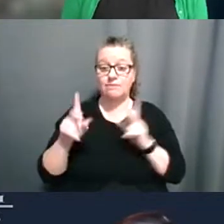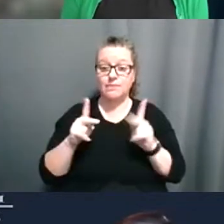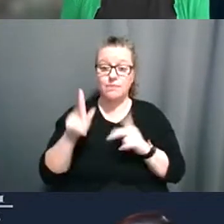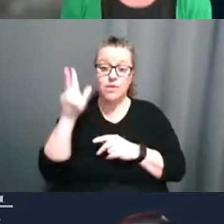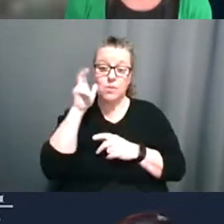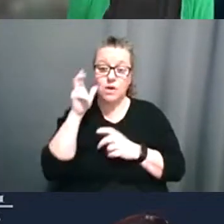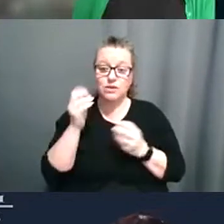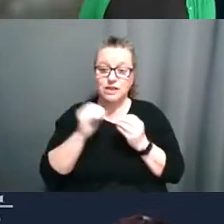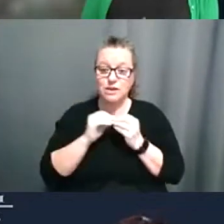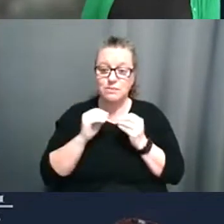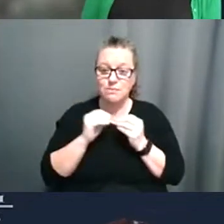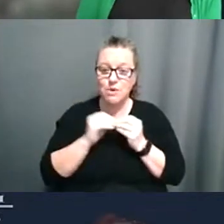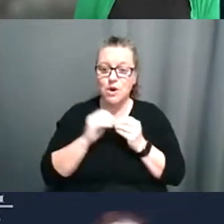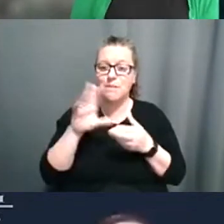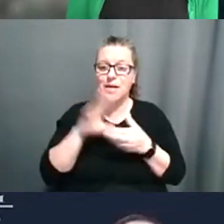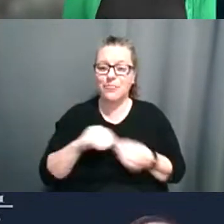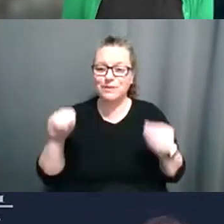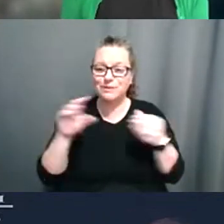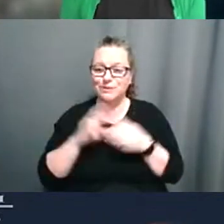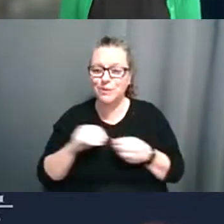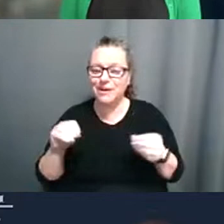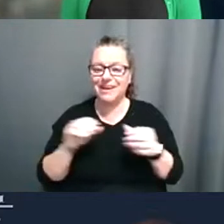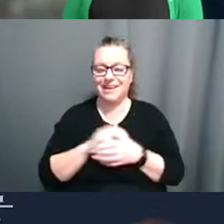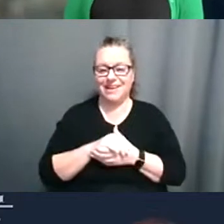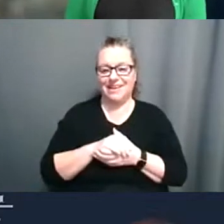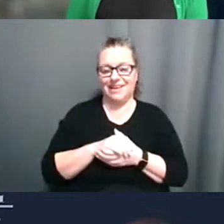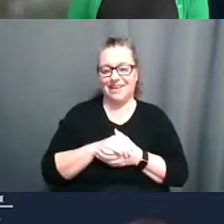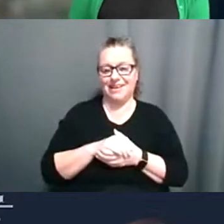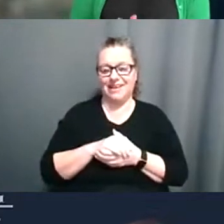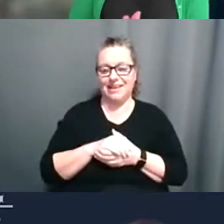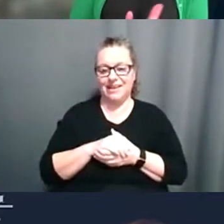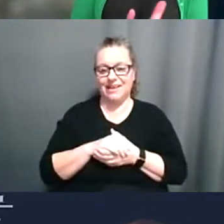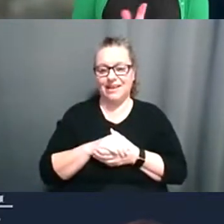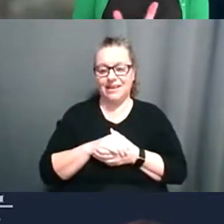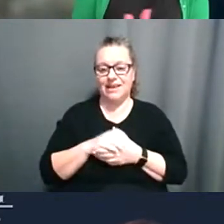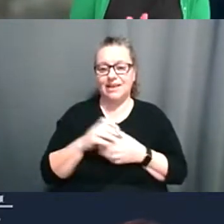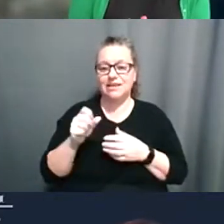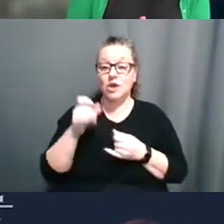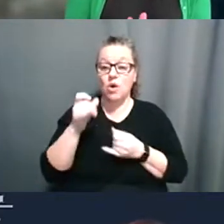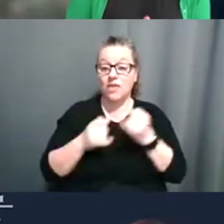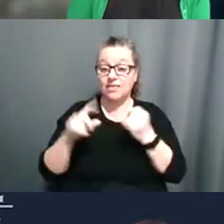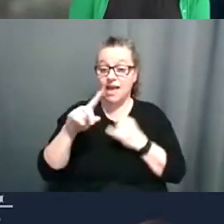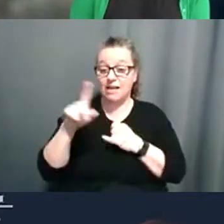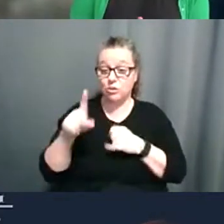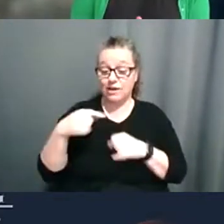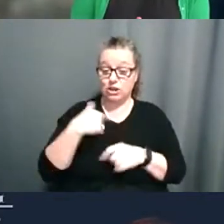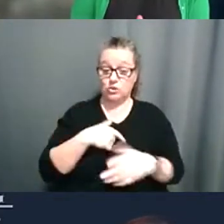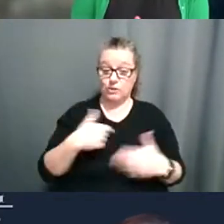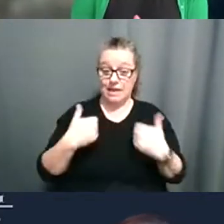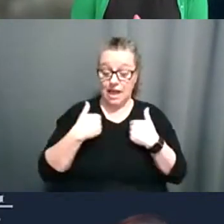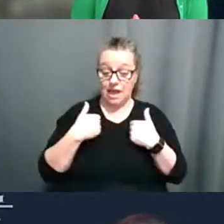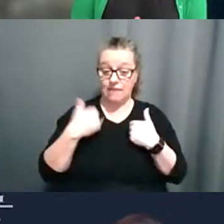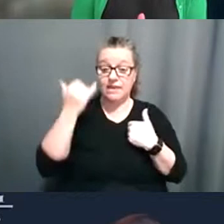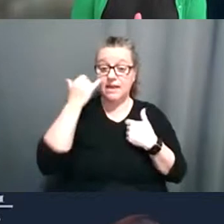the broadband NASA rocket. So the last question that we have then is, if you could